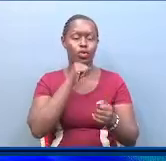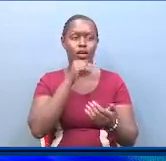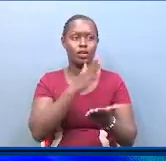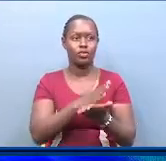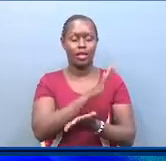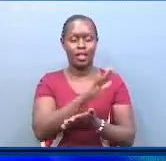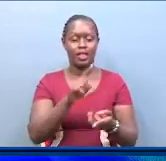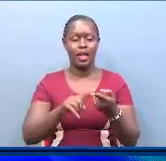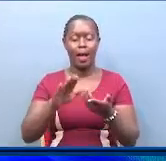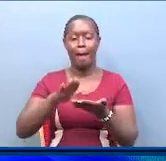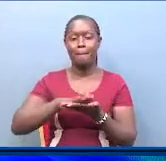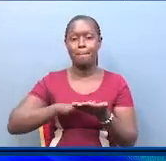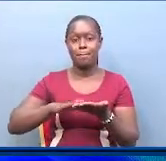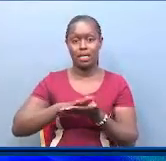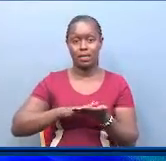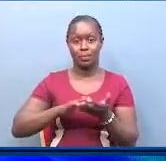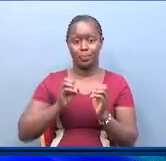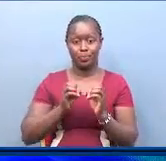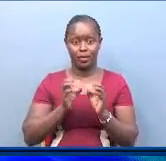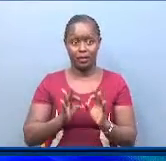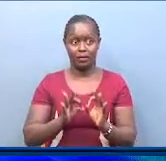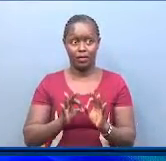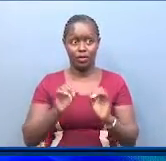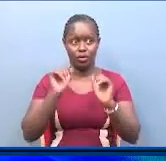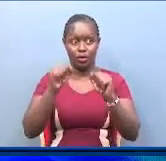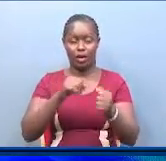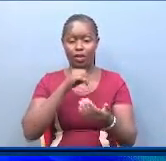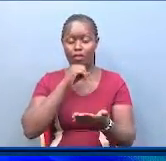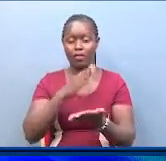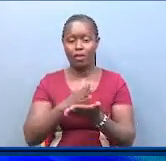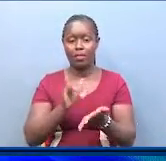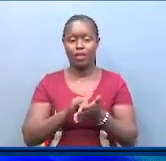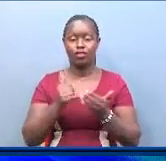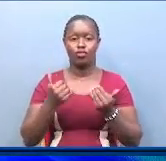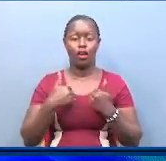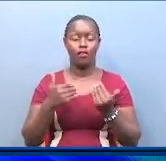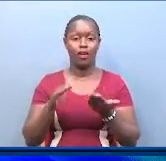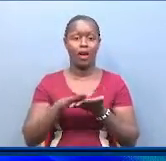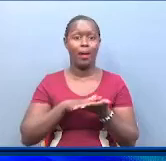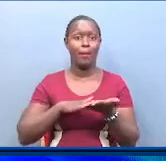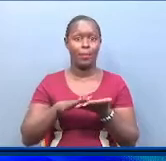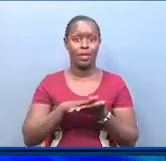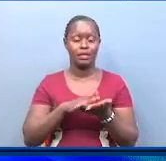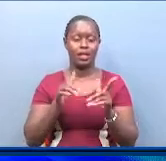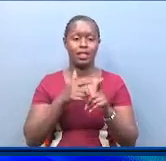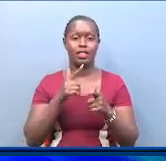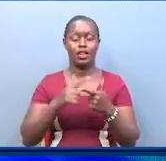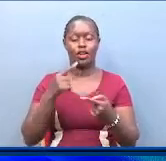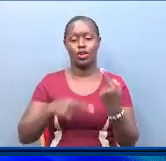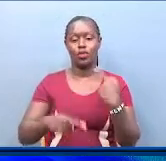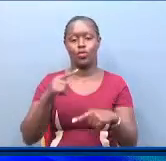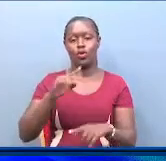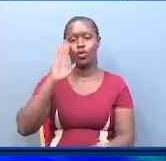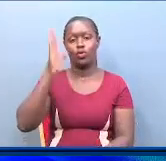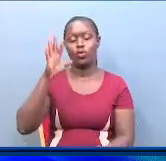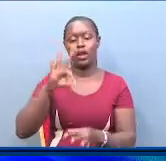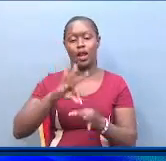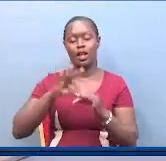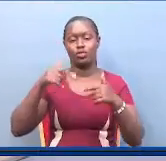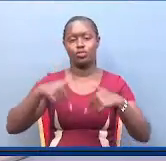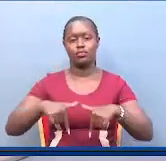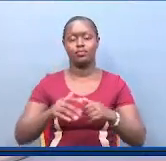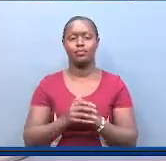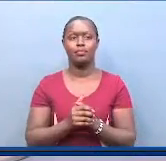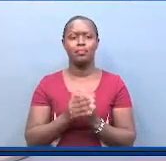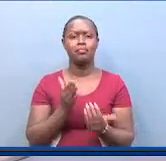bases. And if you can ensure that you have a base, you are going to win this election. And to be